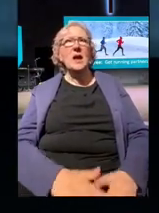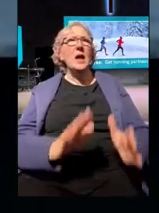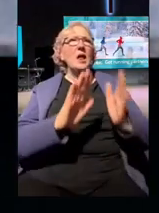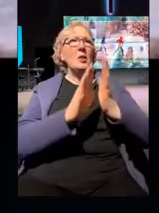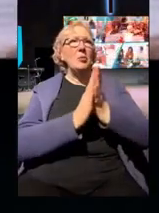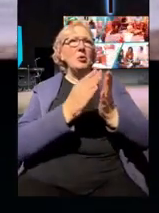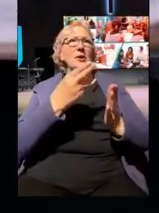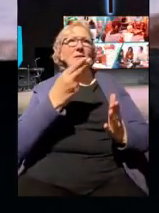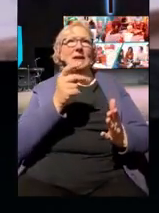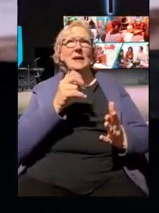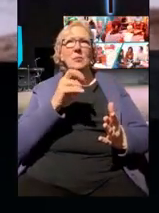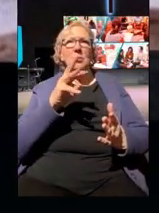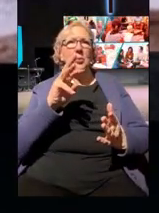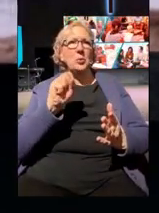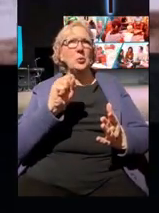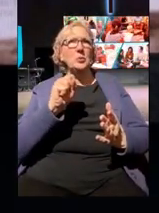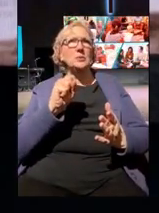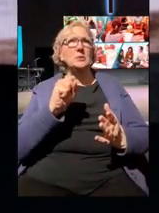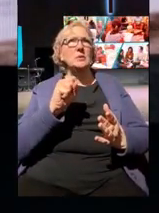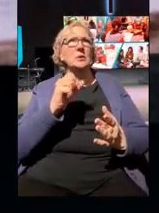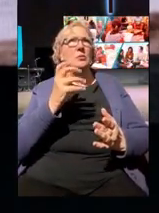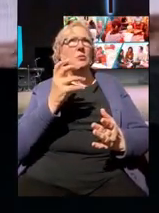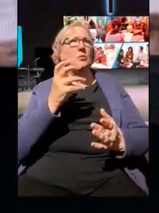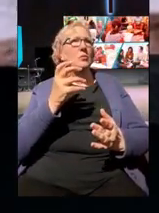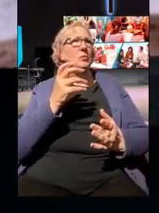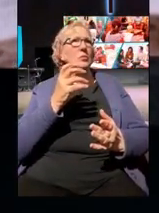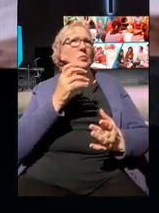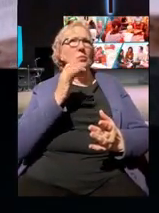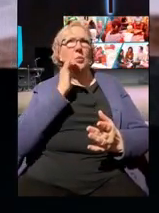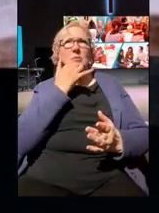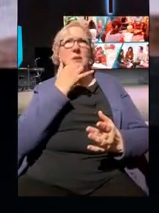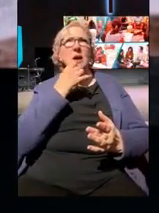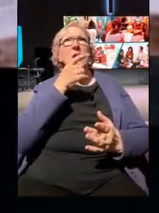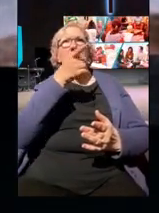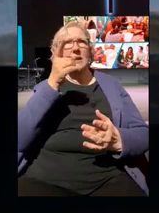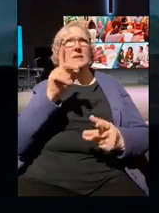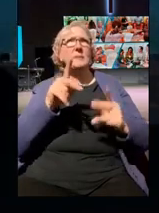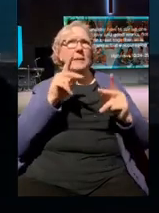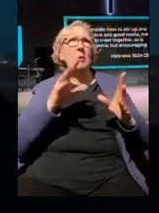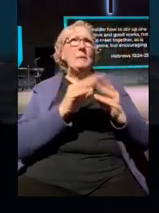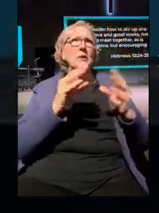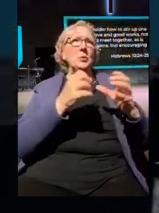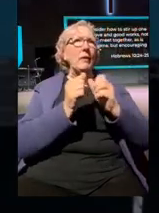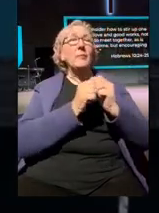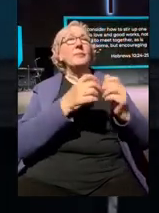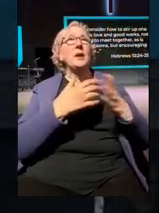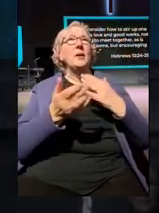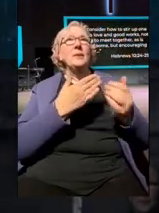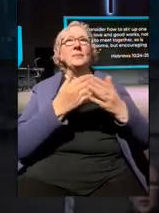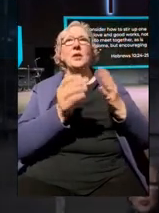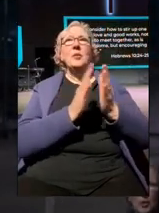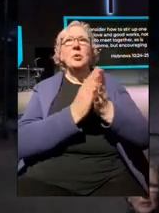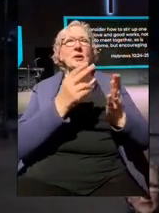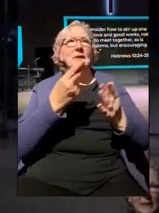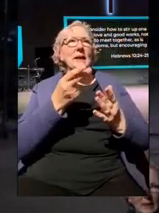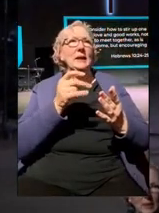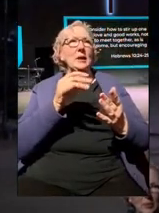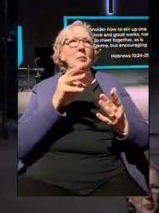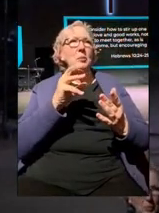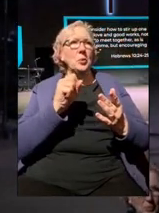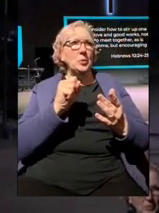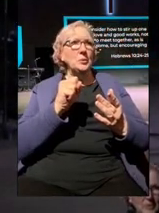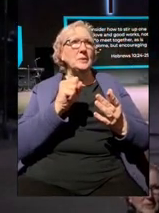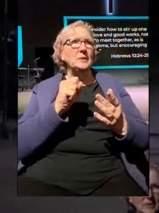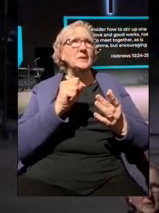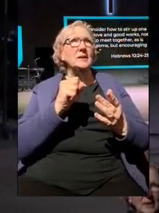it really well. Oh, there's a picture of some folks meeting together. But the book of Hebrews, let us consider how to stir